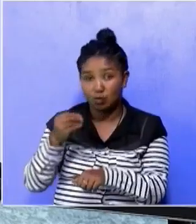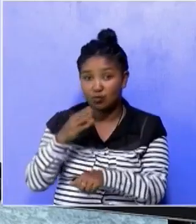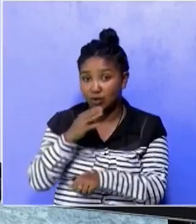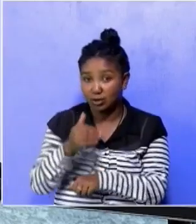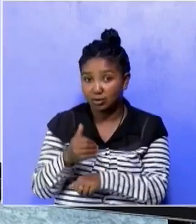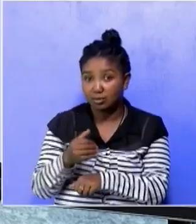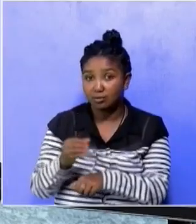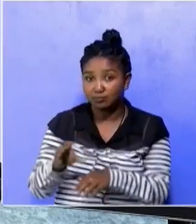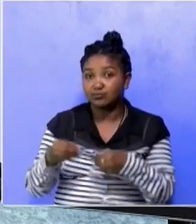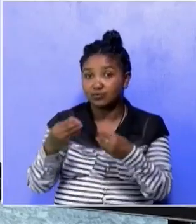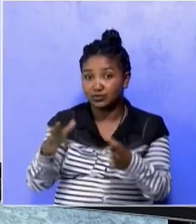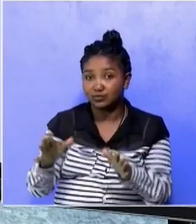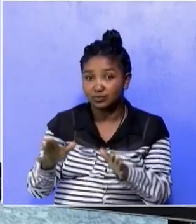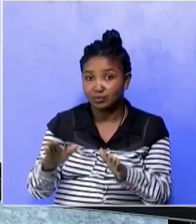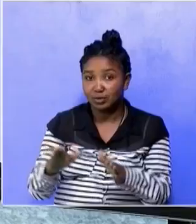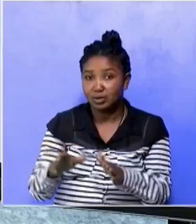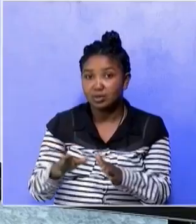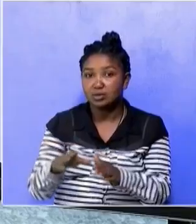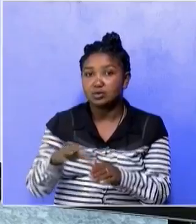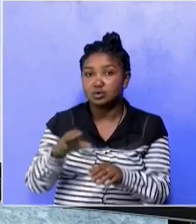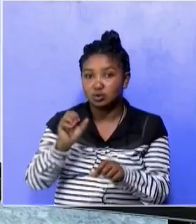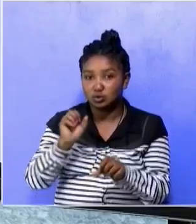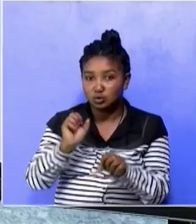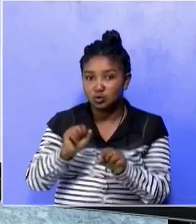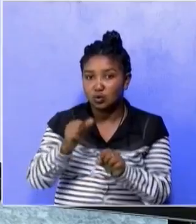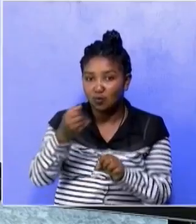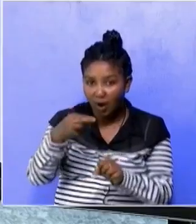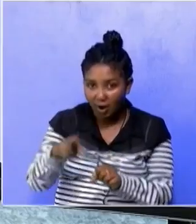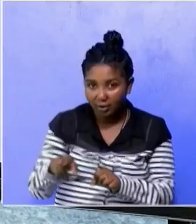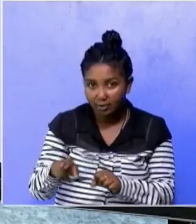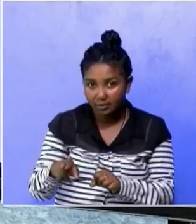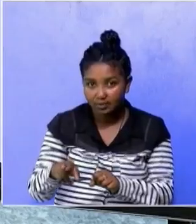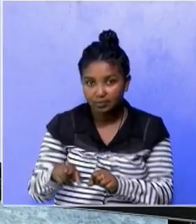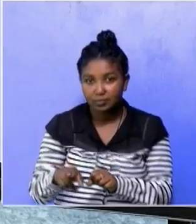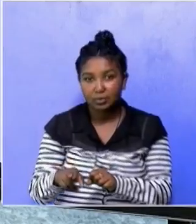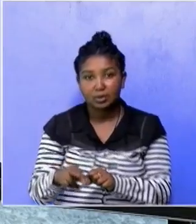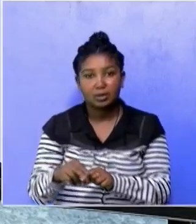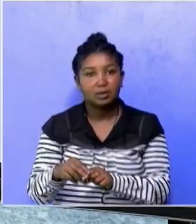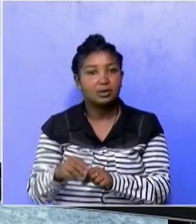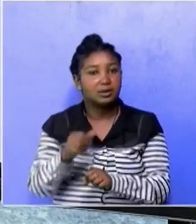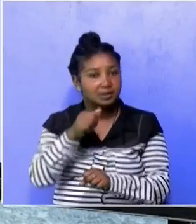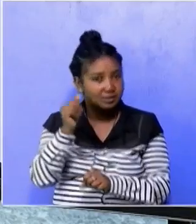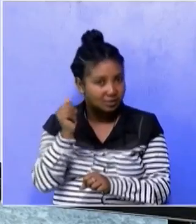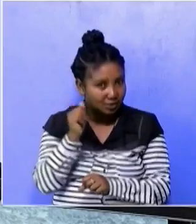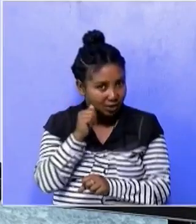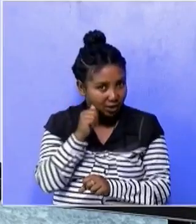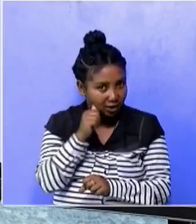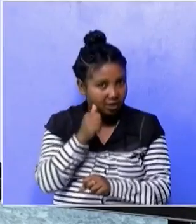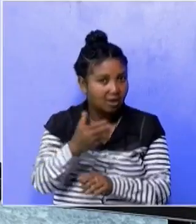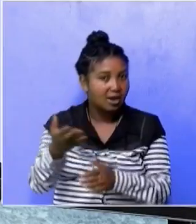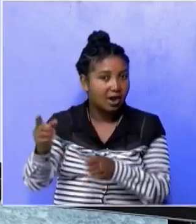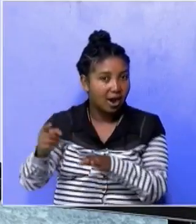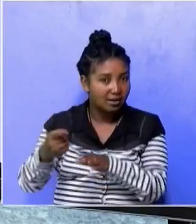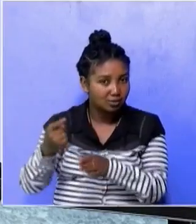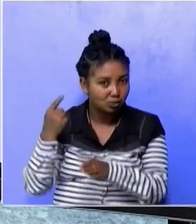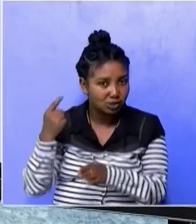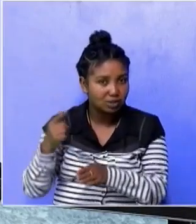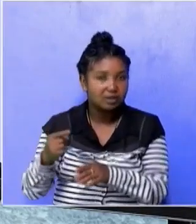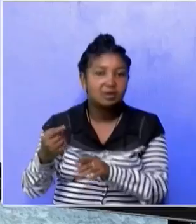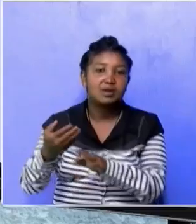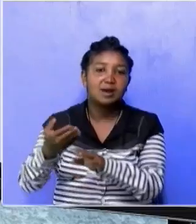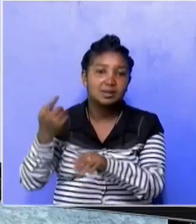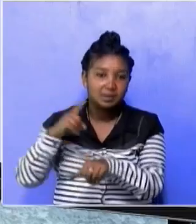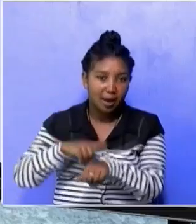that I have already stated so far, such as yesterday, last week, last